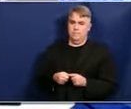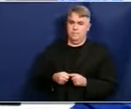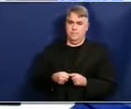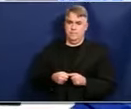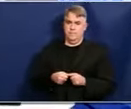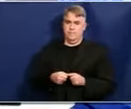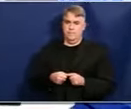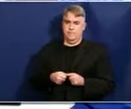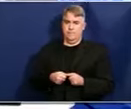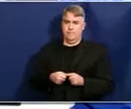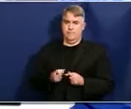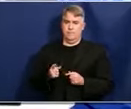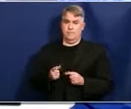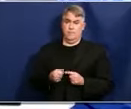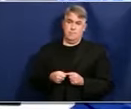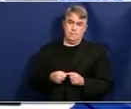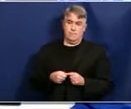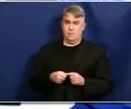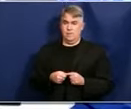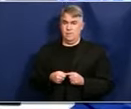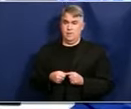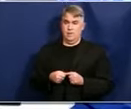About 2 or 3 weeks ago,